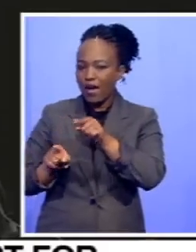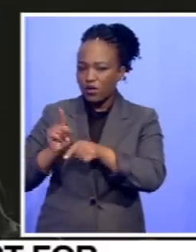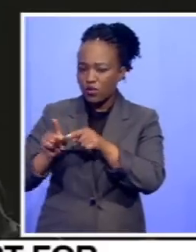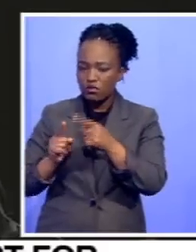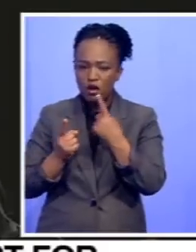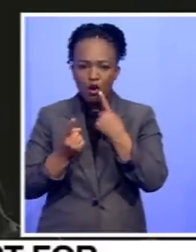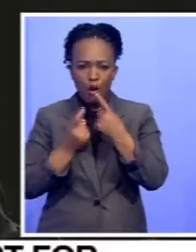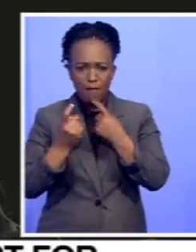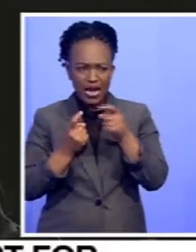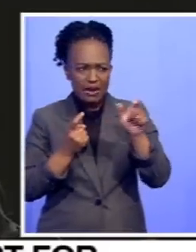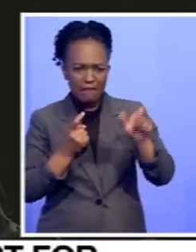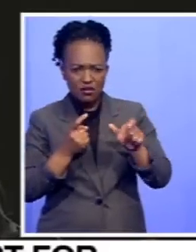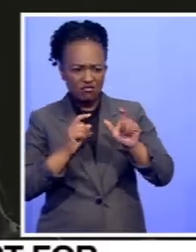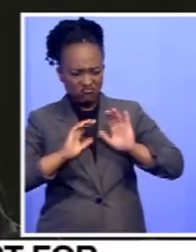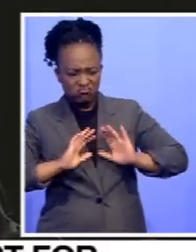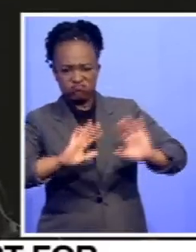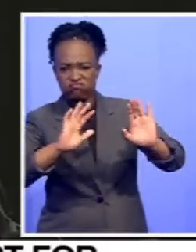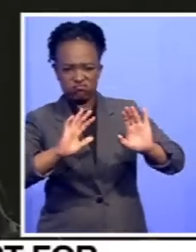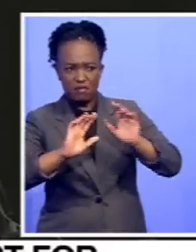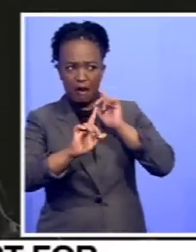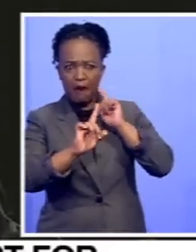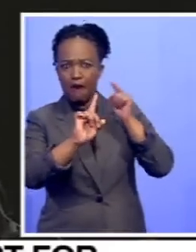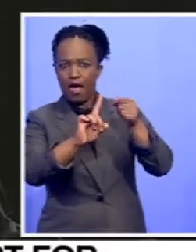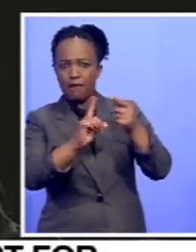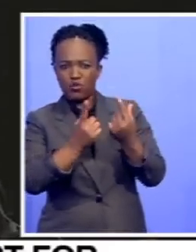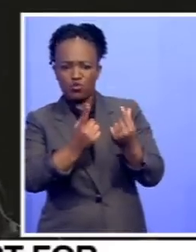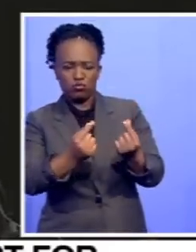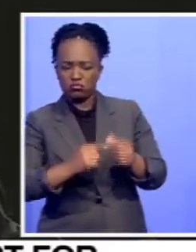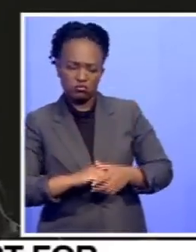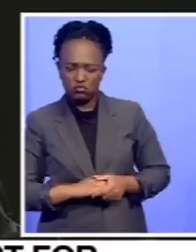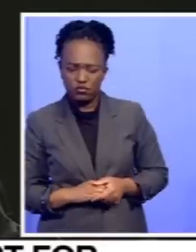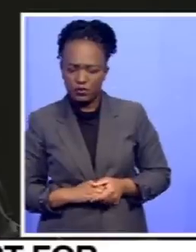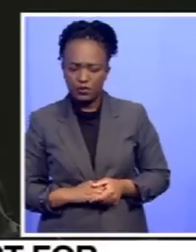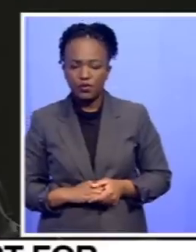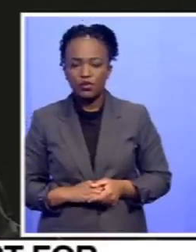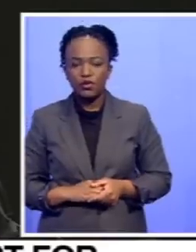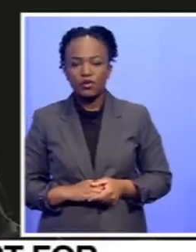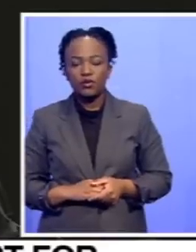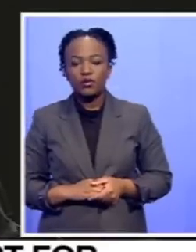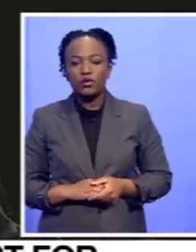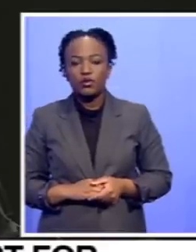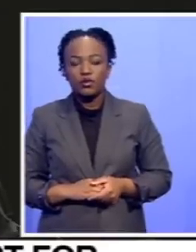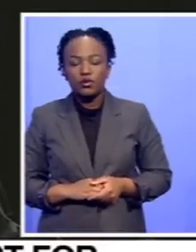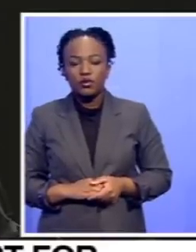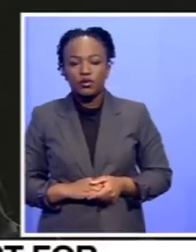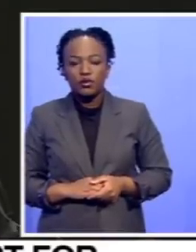Sub 3. The accused is not required to give evidence to supplement the state's case. Subheading the